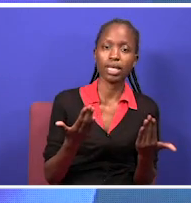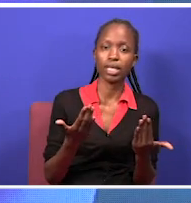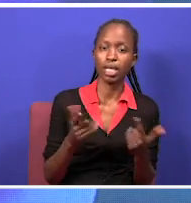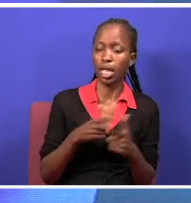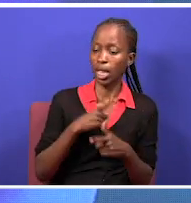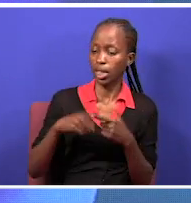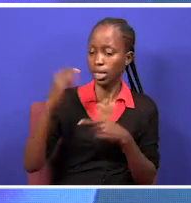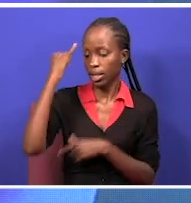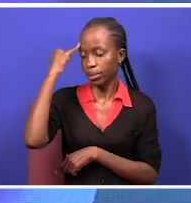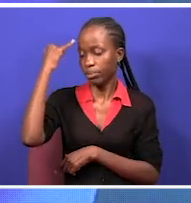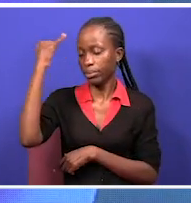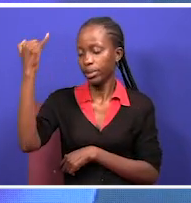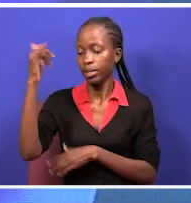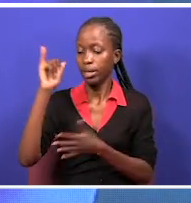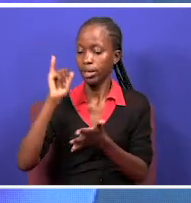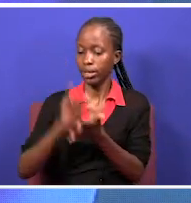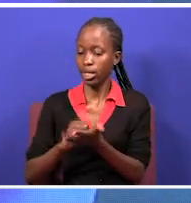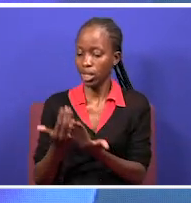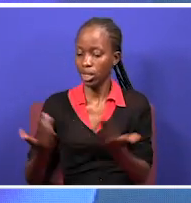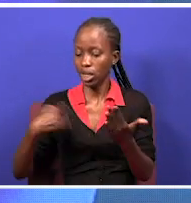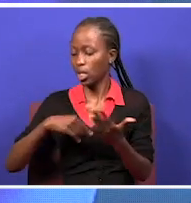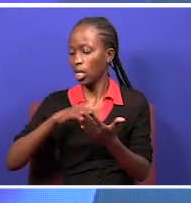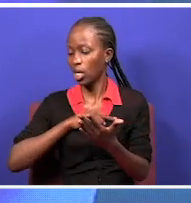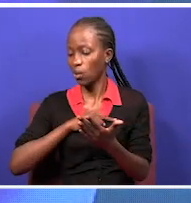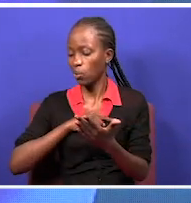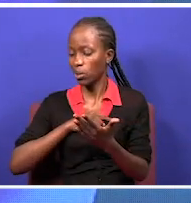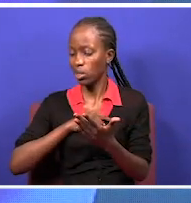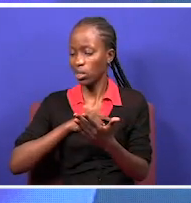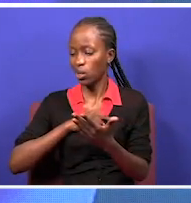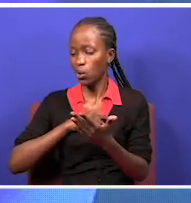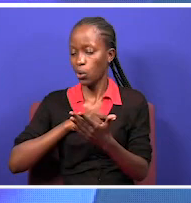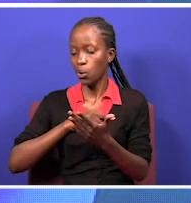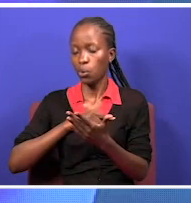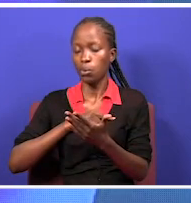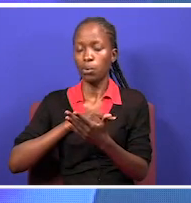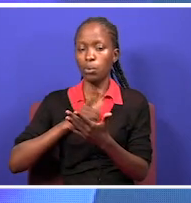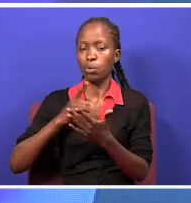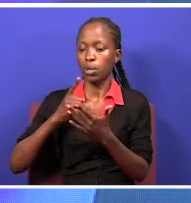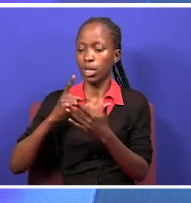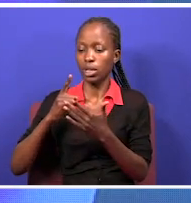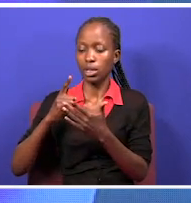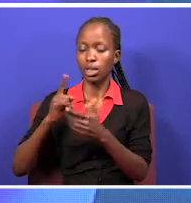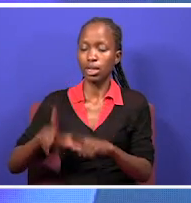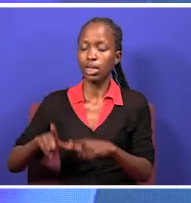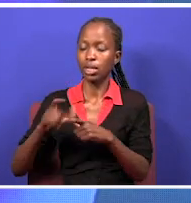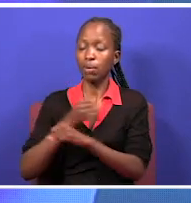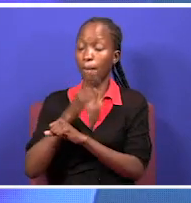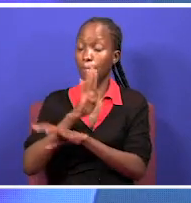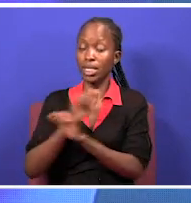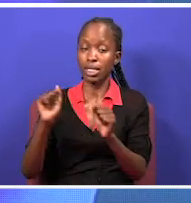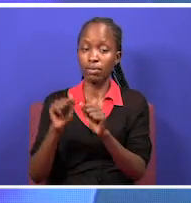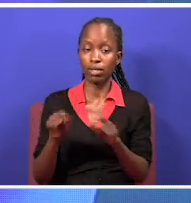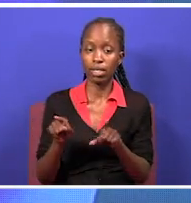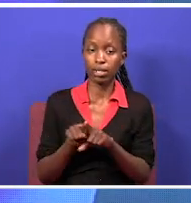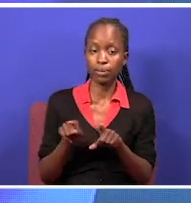imagine that they will turn out right. It doesn't happen. The Swahili told us,